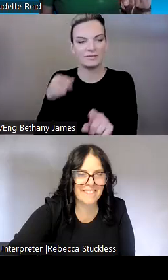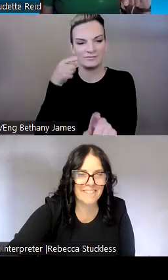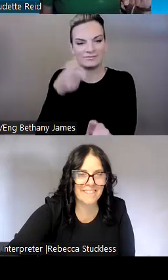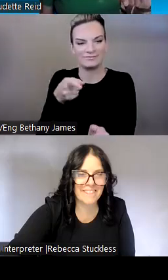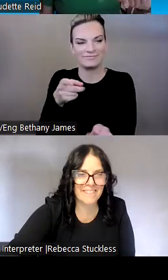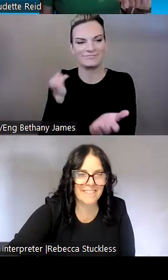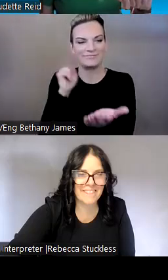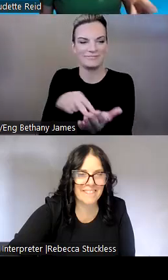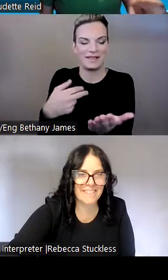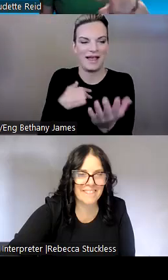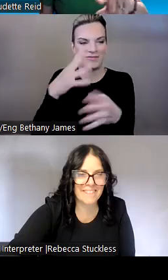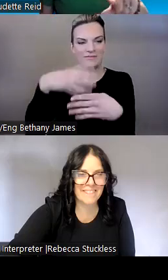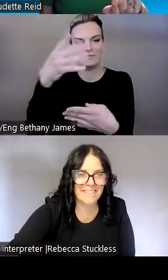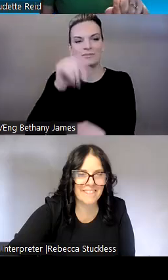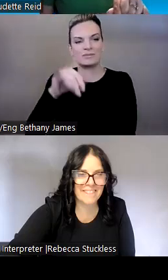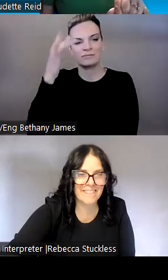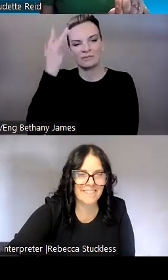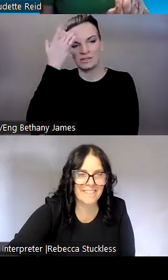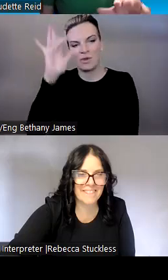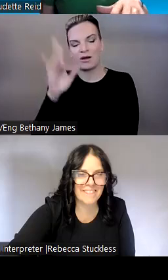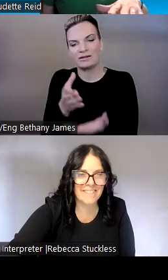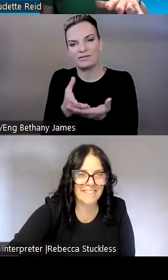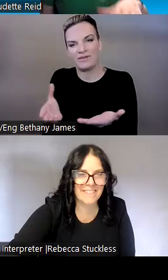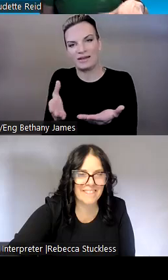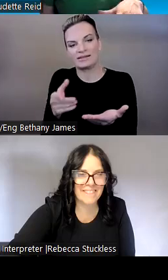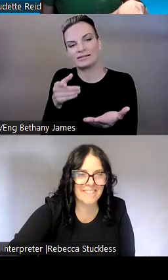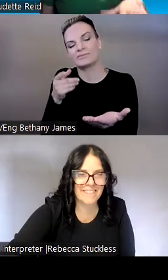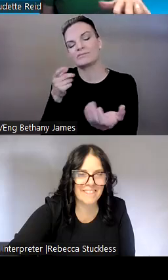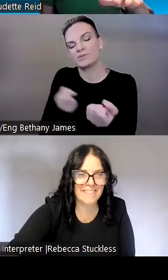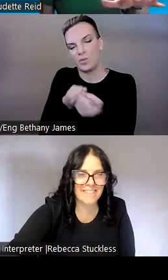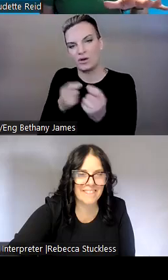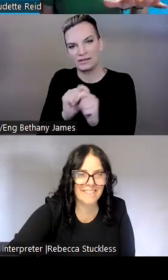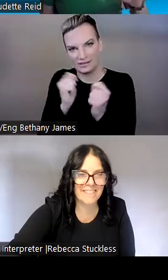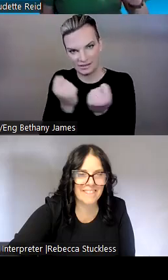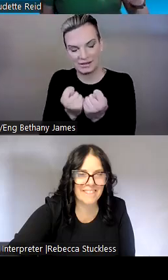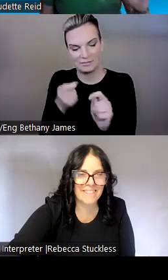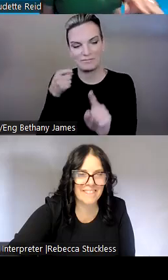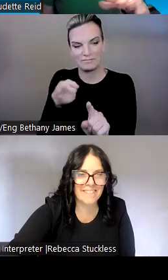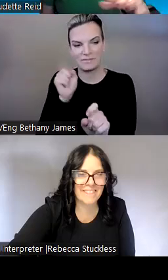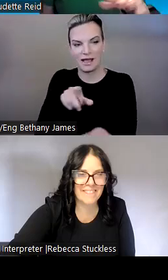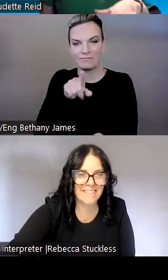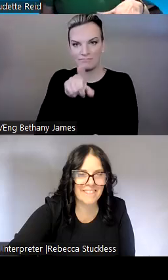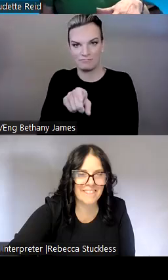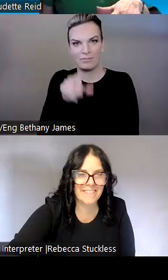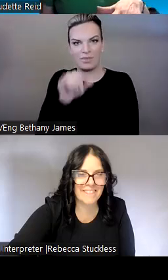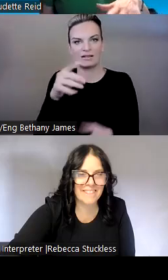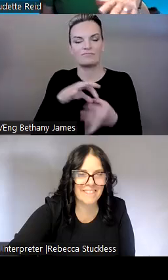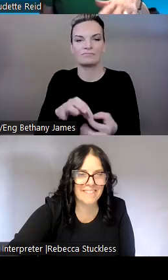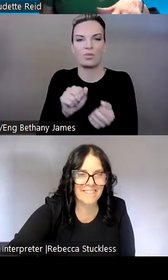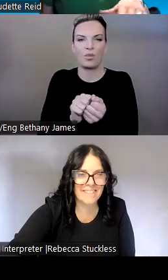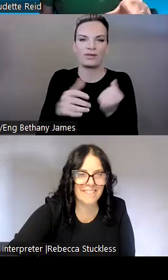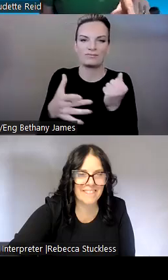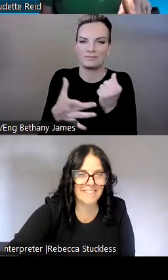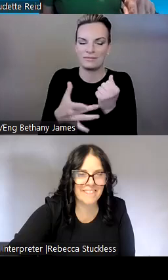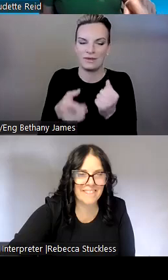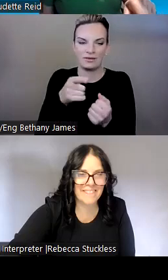support team, and that will bring you to this page. And this page is for smart devices.